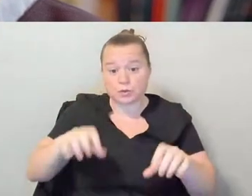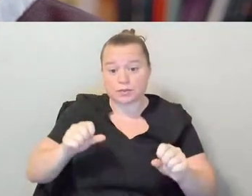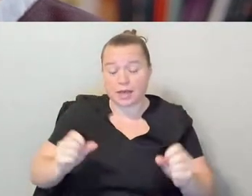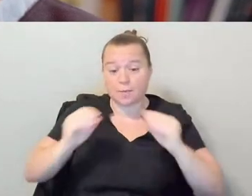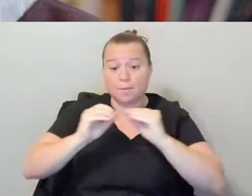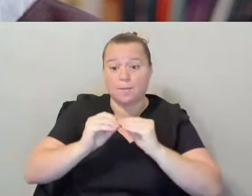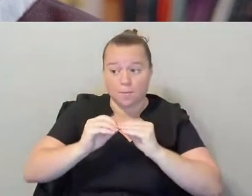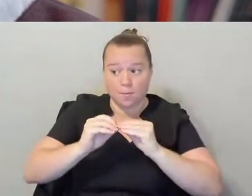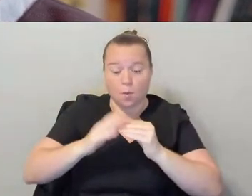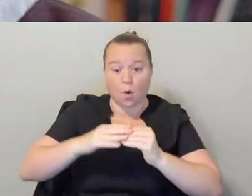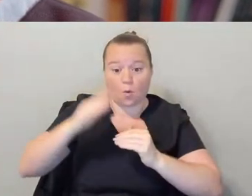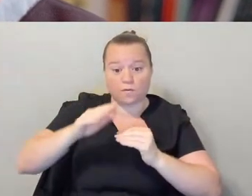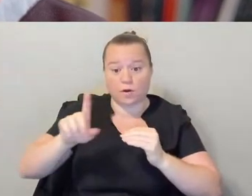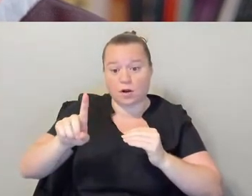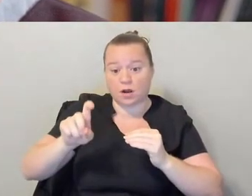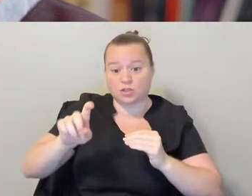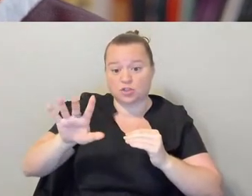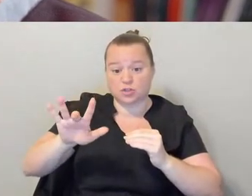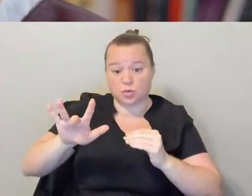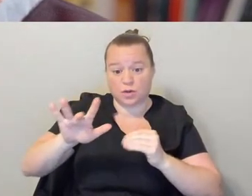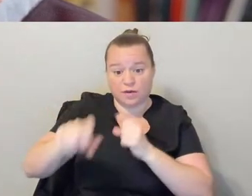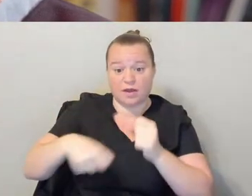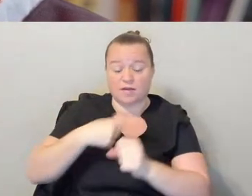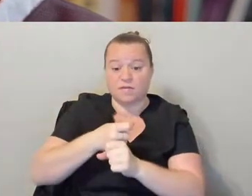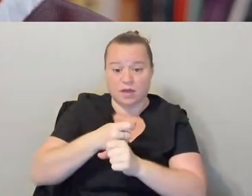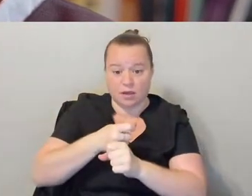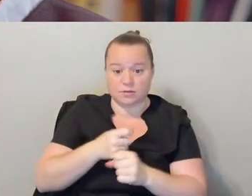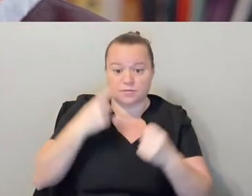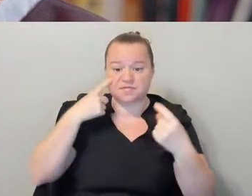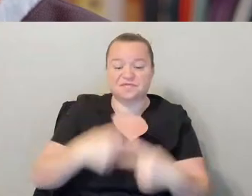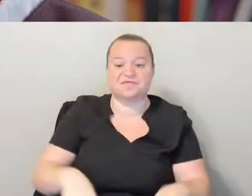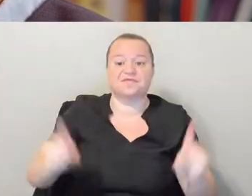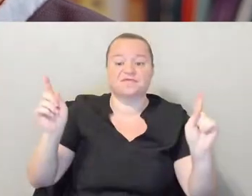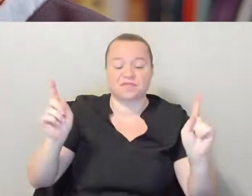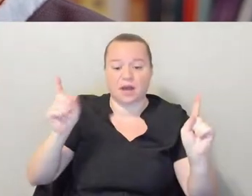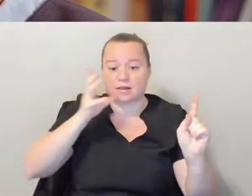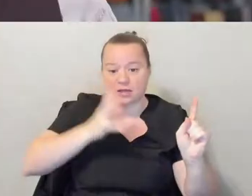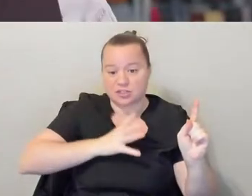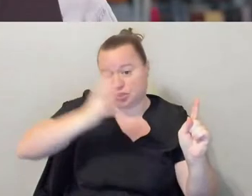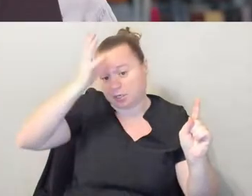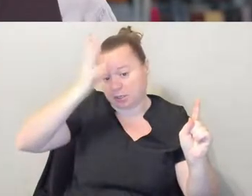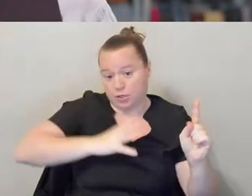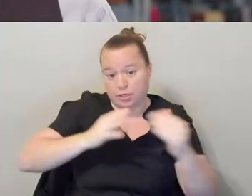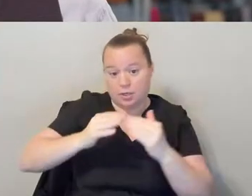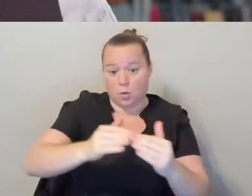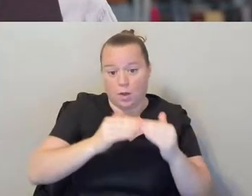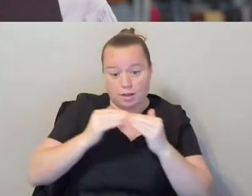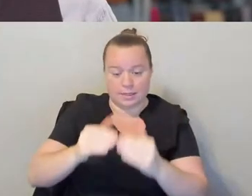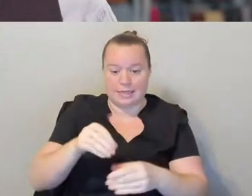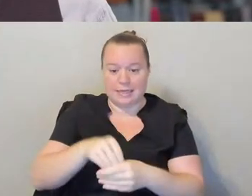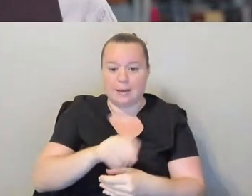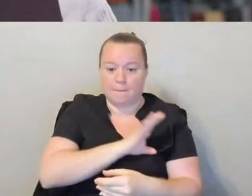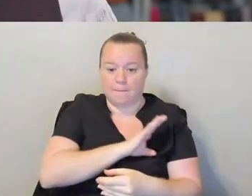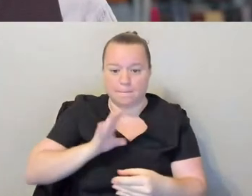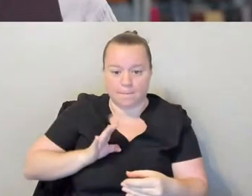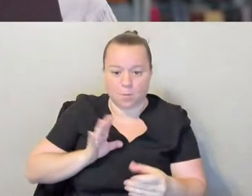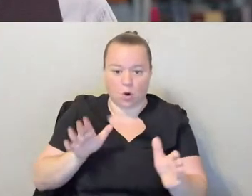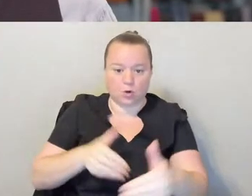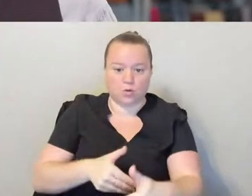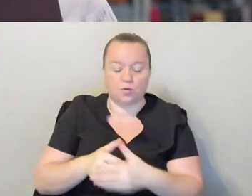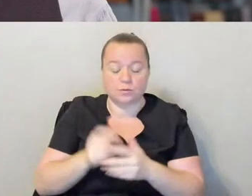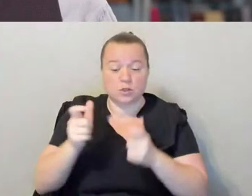125 years to reach gender parity in boardrooms. In large companies,